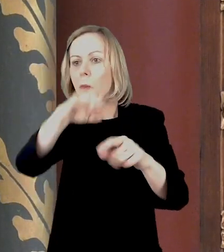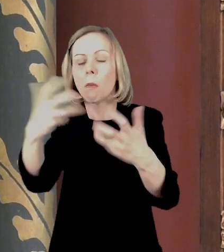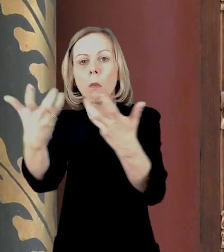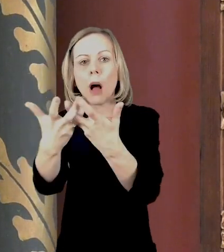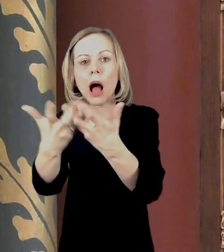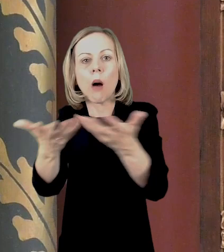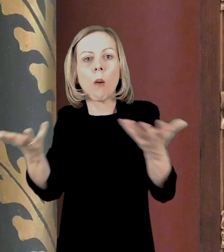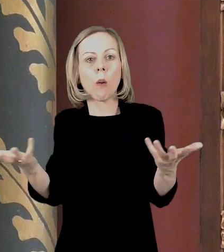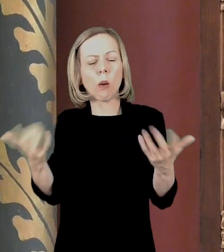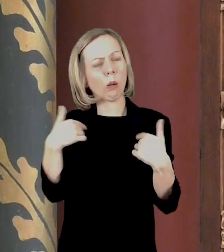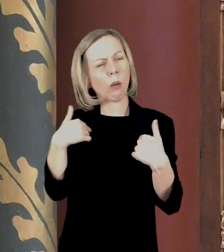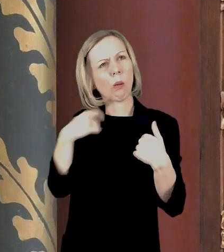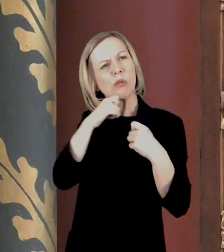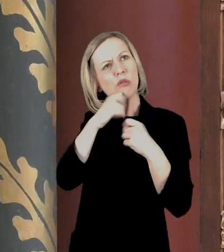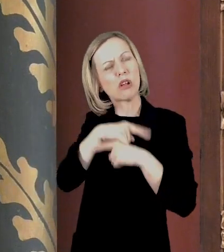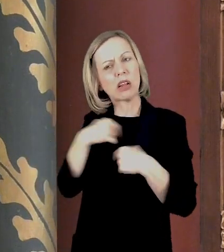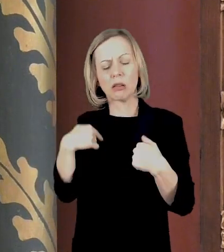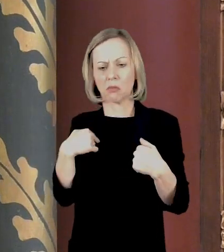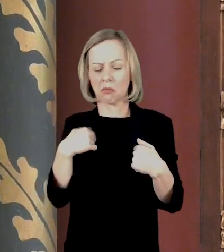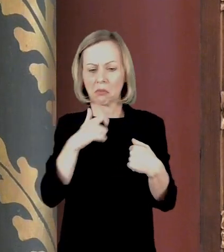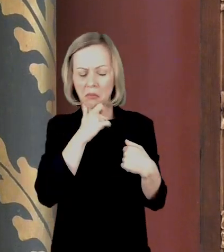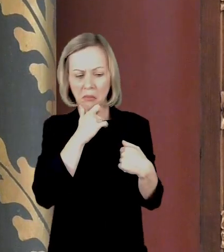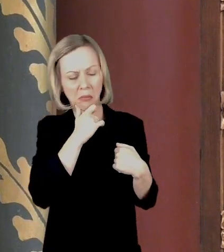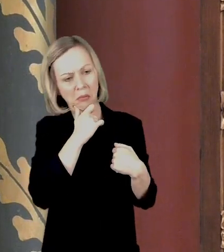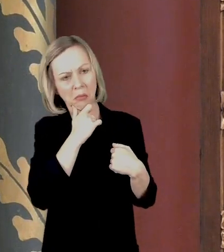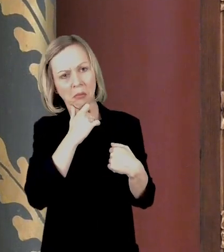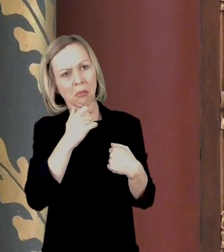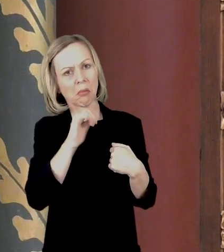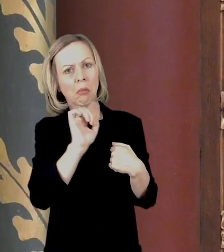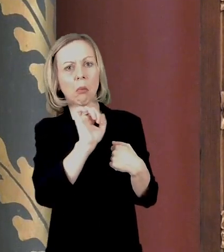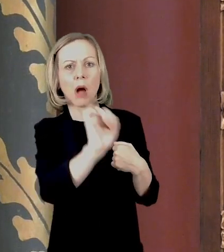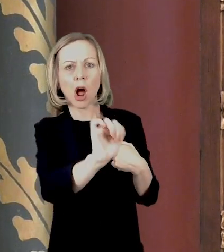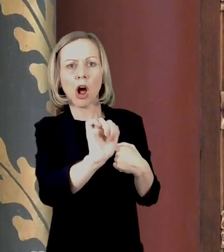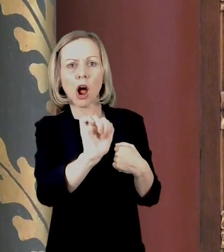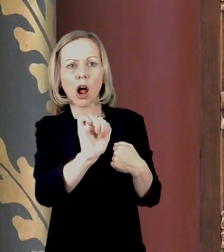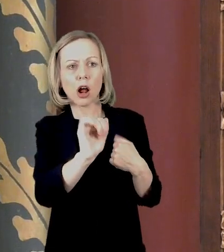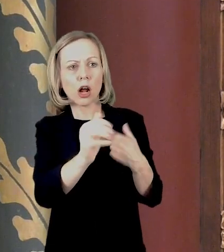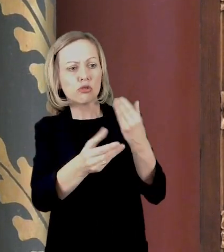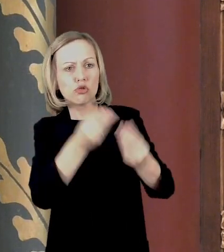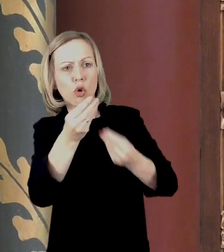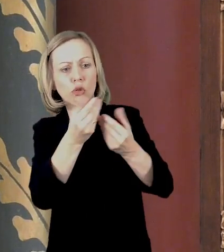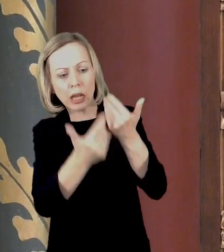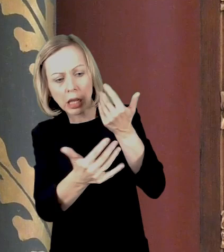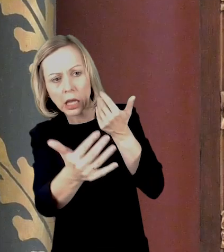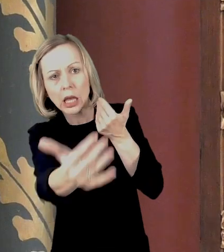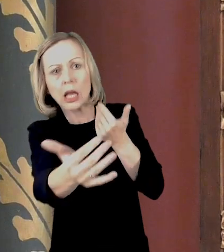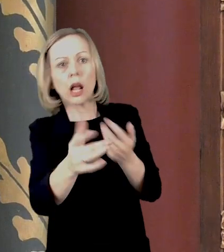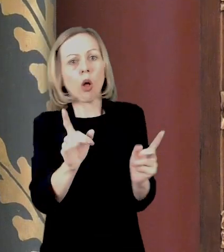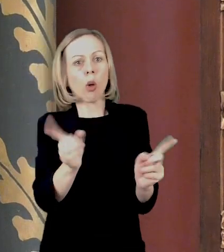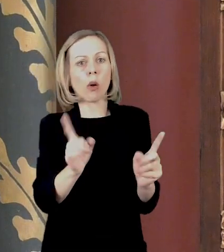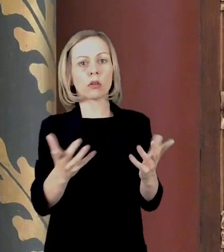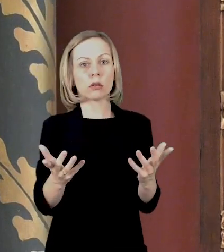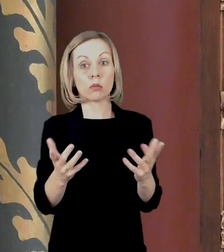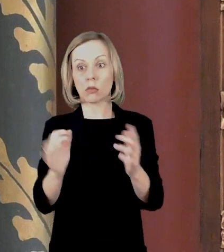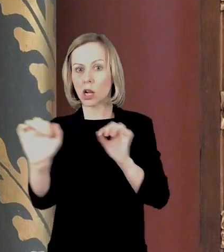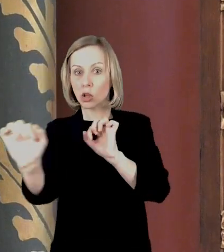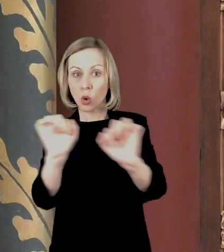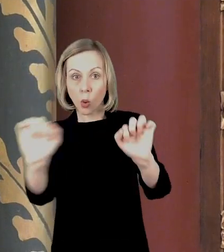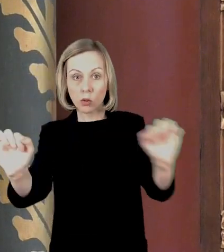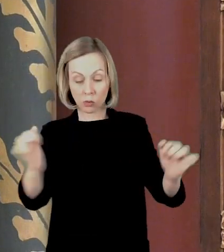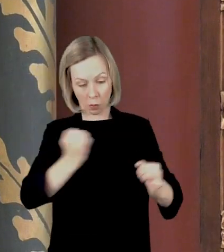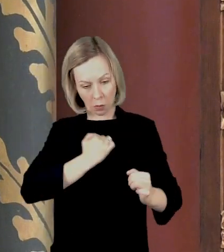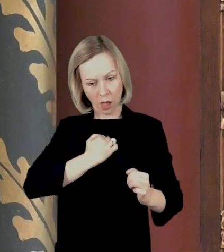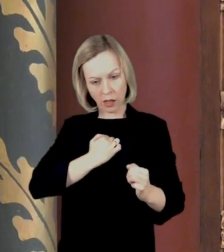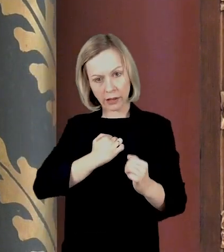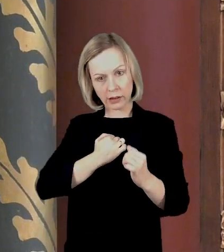curious process. What will the Queen's legacy be? But then what will your legacy be,